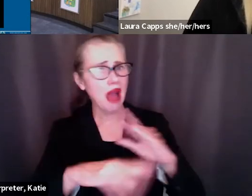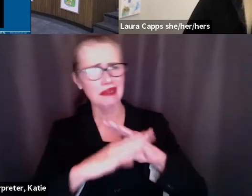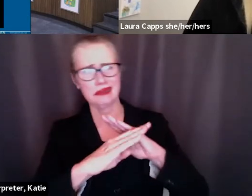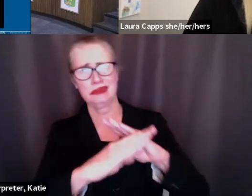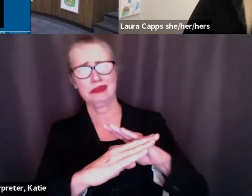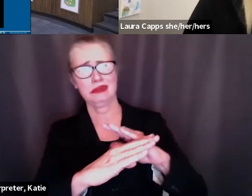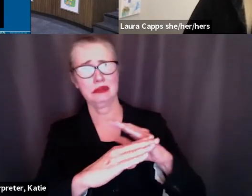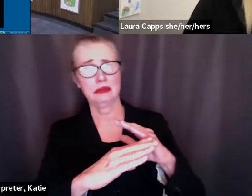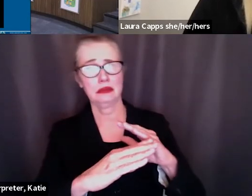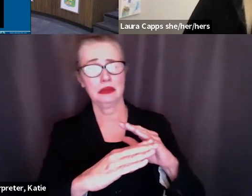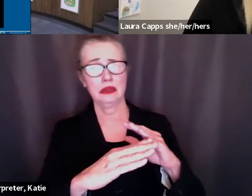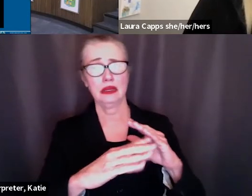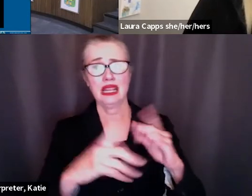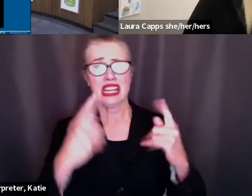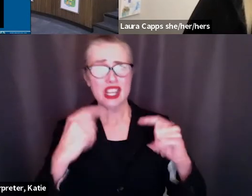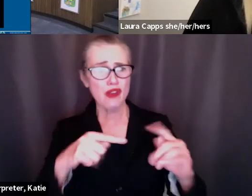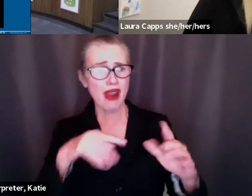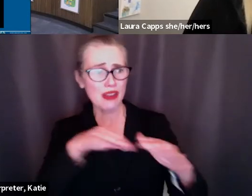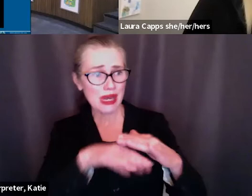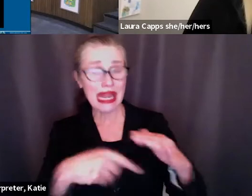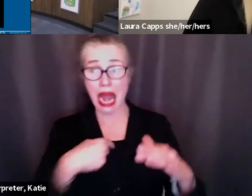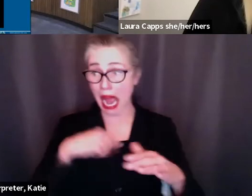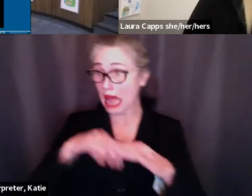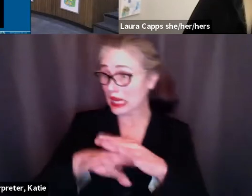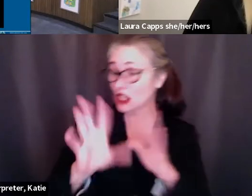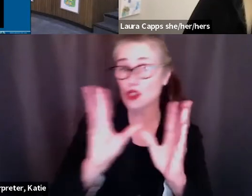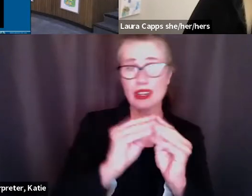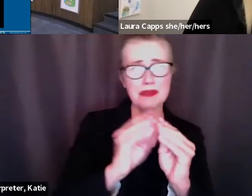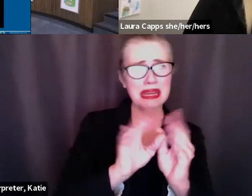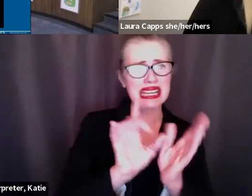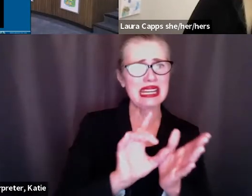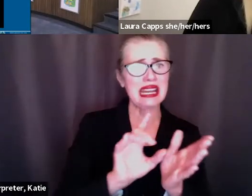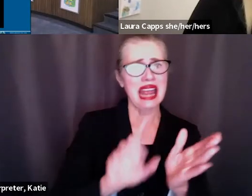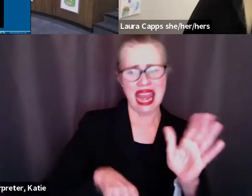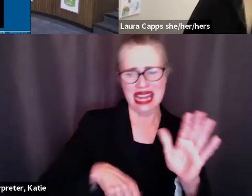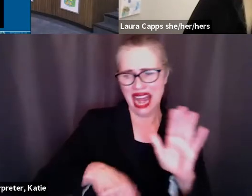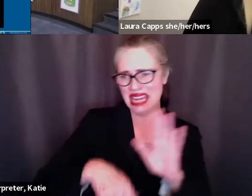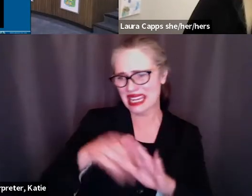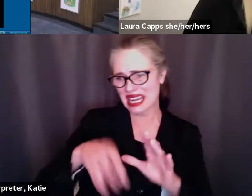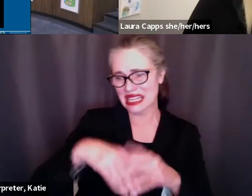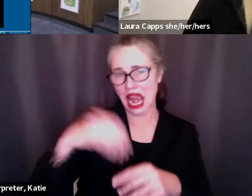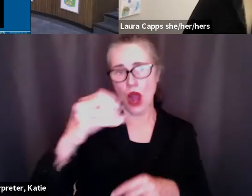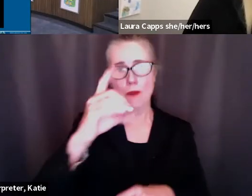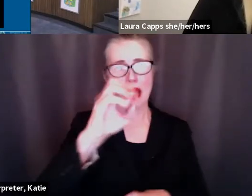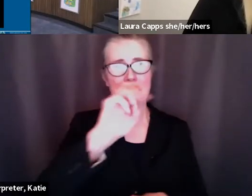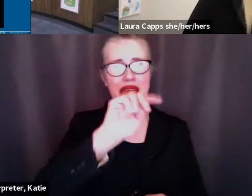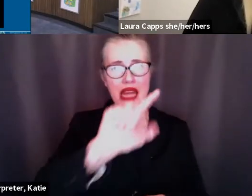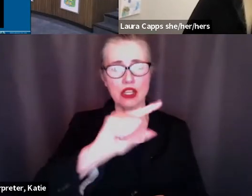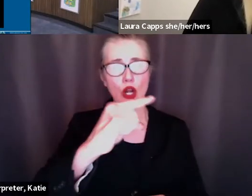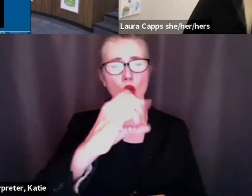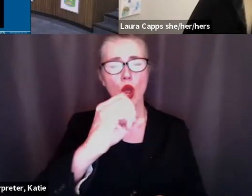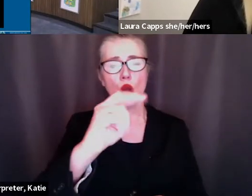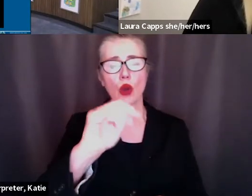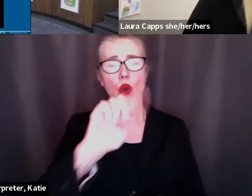he was kept trying to get in i got into the meeting and i was kicked out by daniel gonzalez because we didn't there was no open